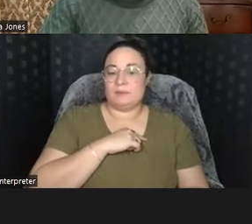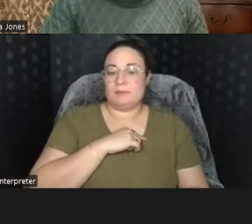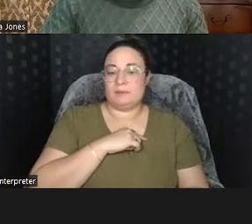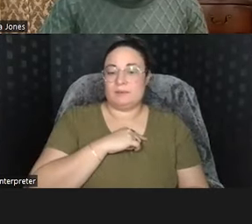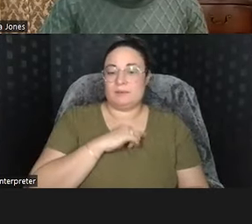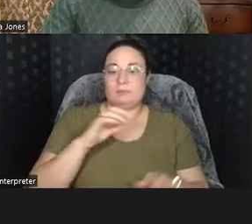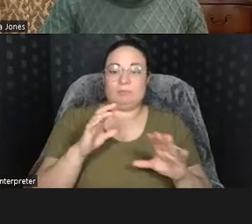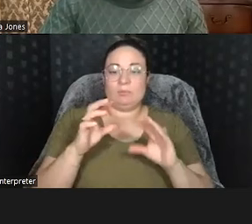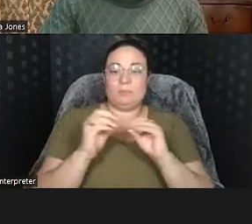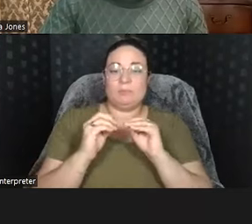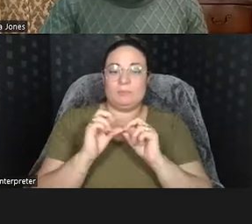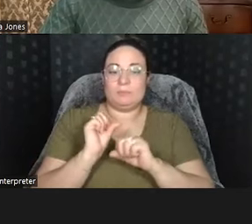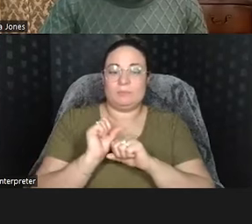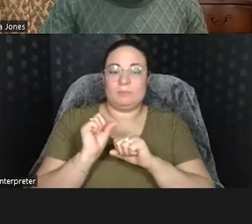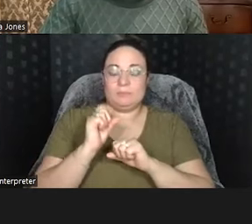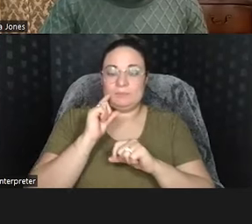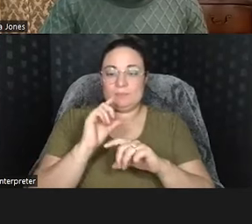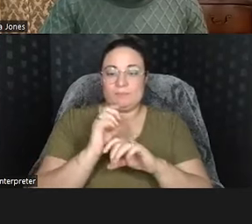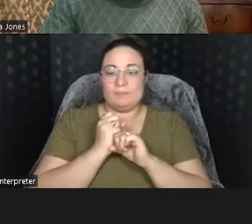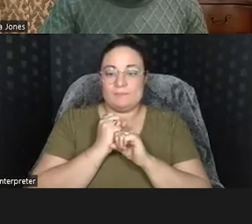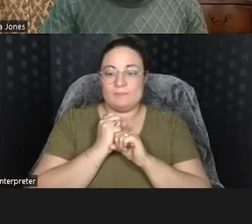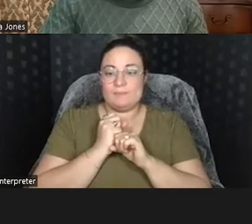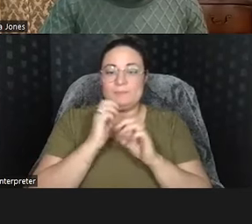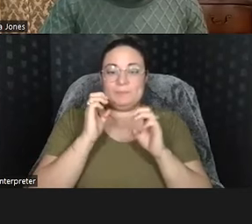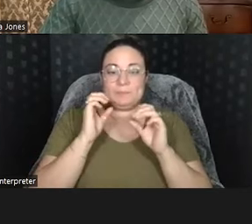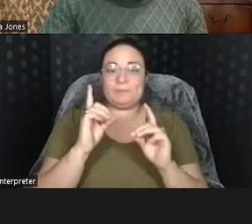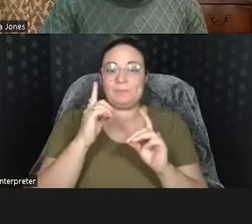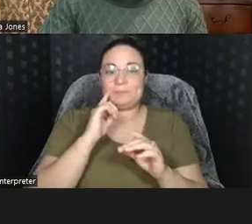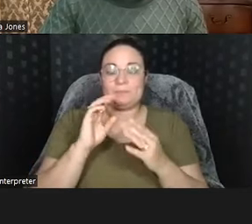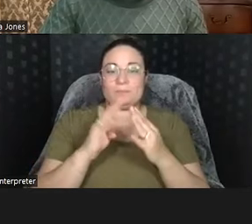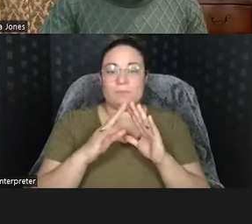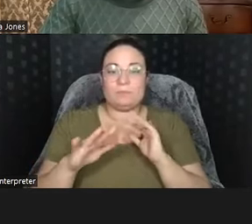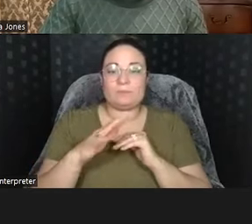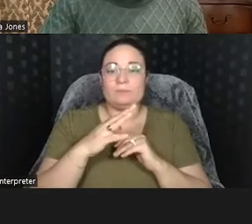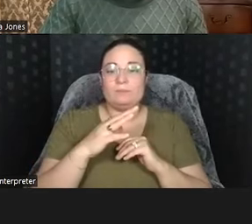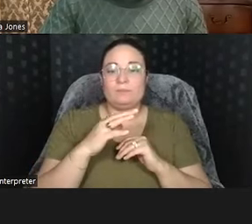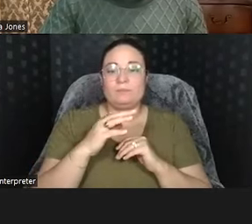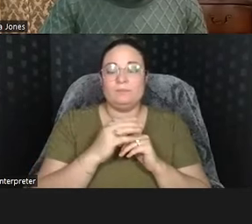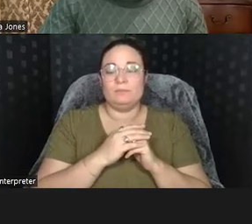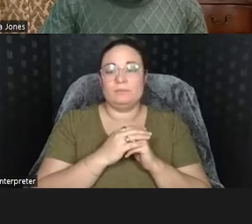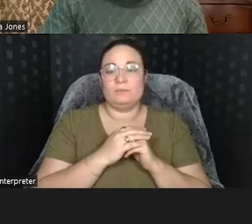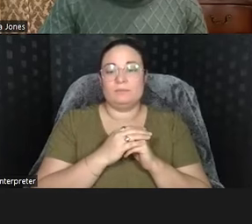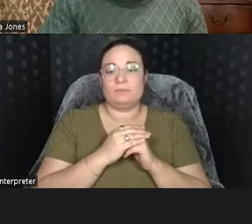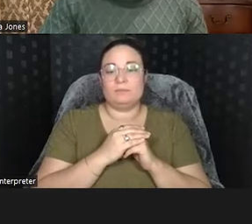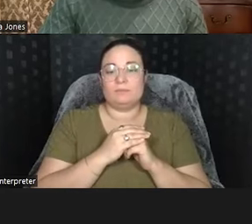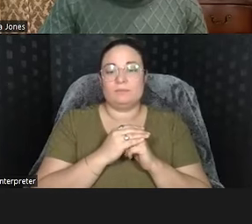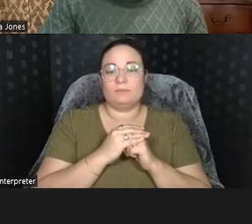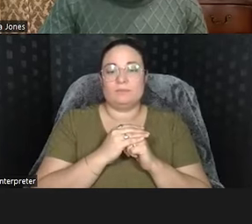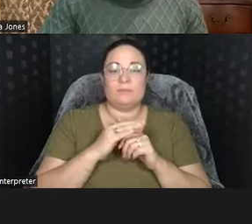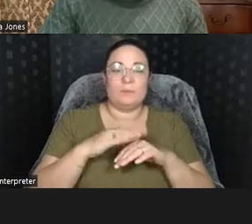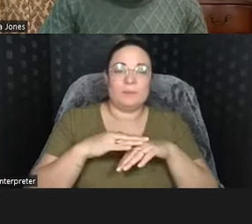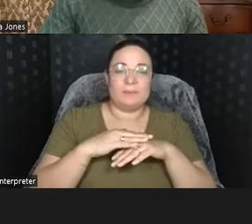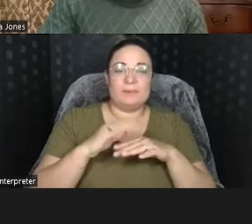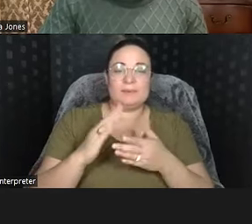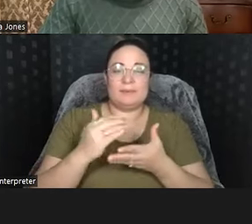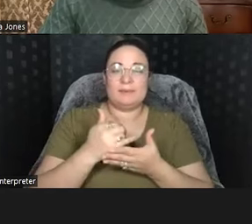do more work in getting educating our community as well as elected officials around universal basic income, as